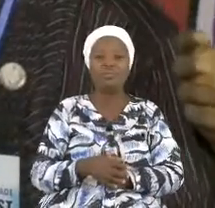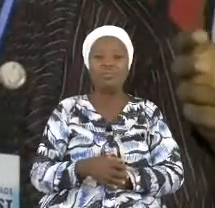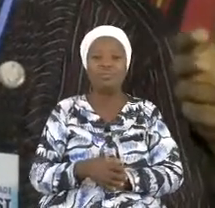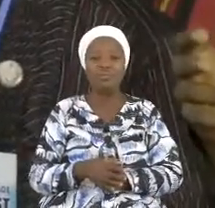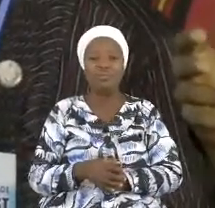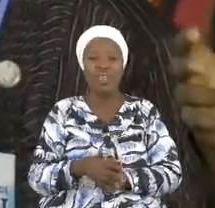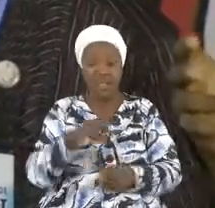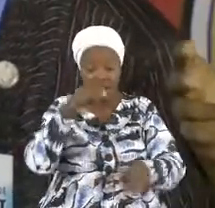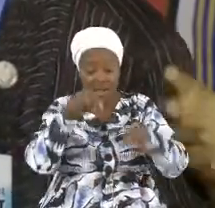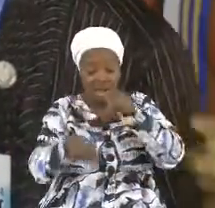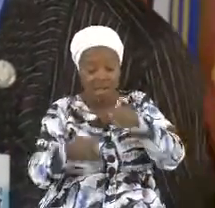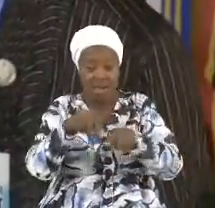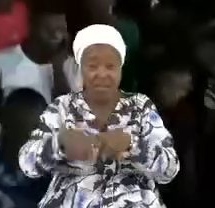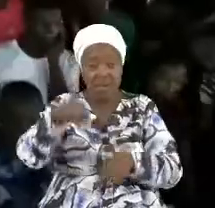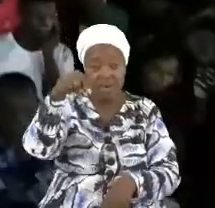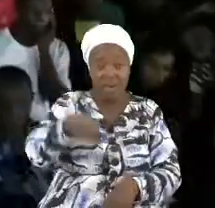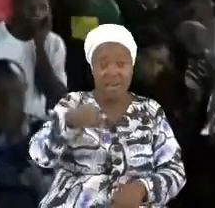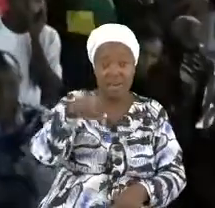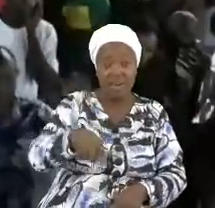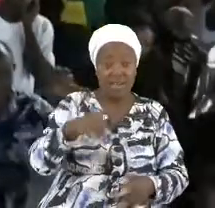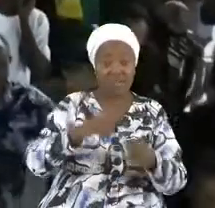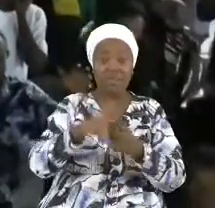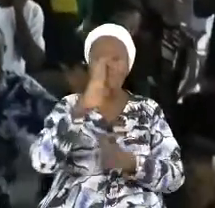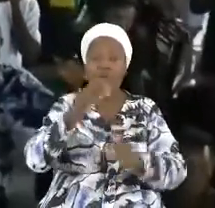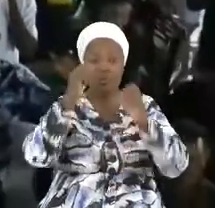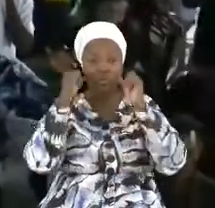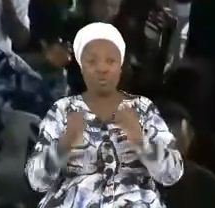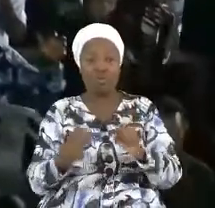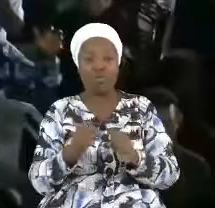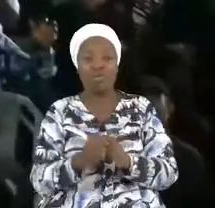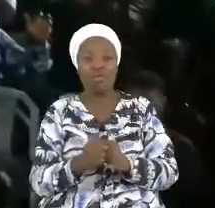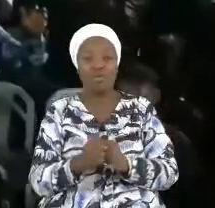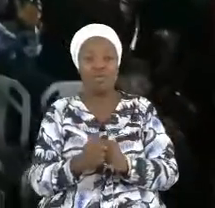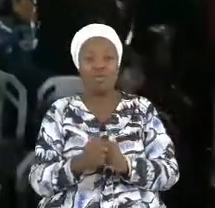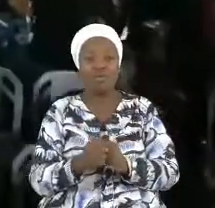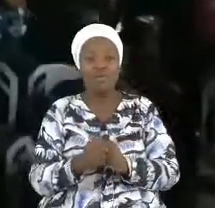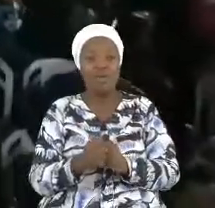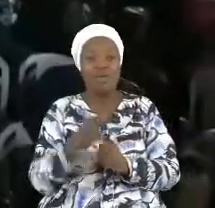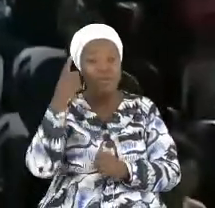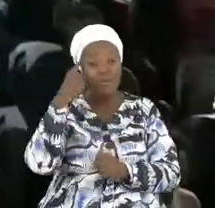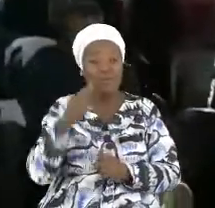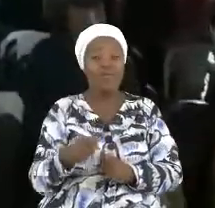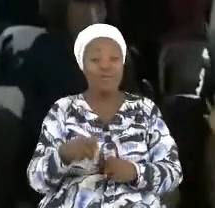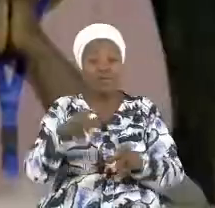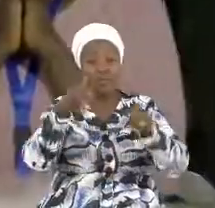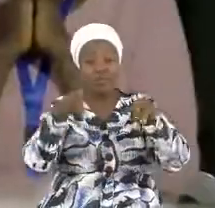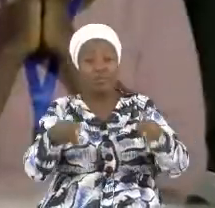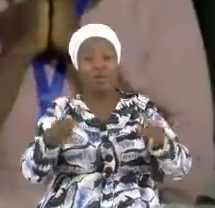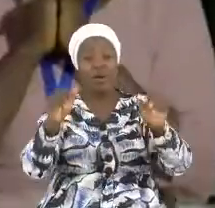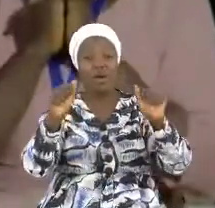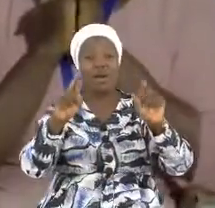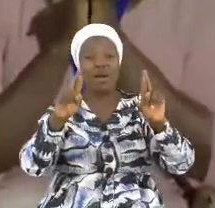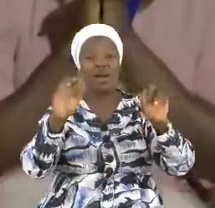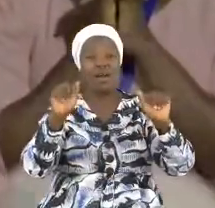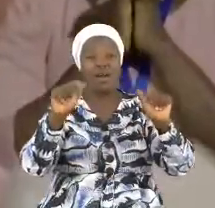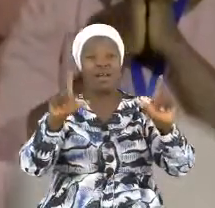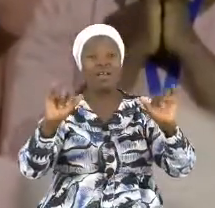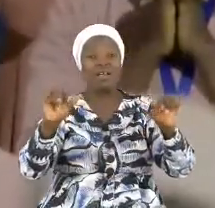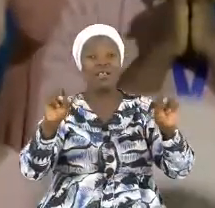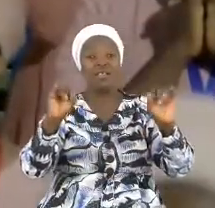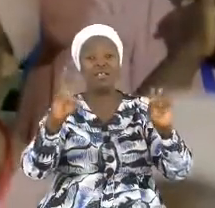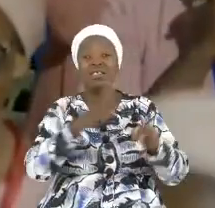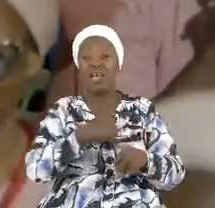legs to be strong, for paralysis and stroke to vanish away.